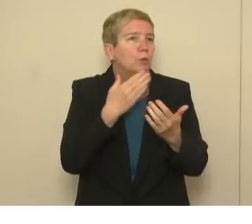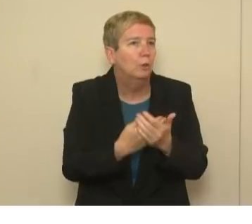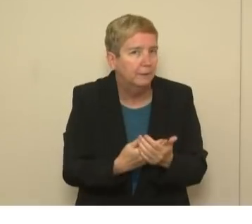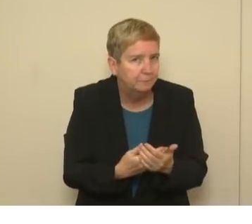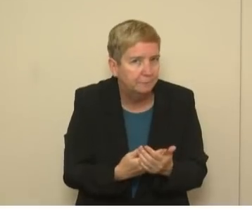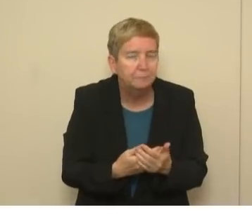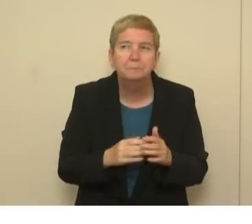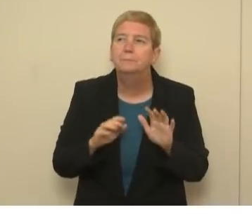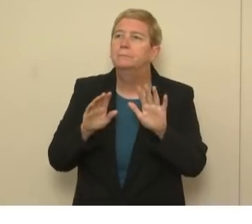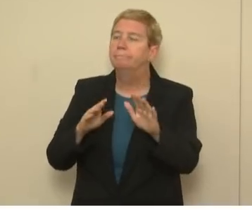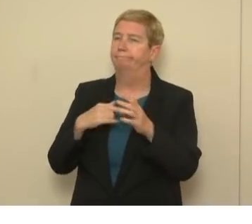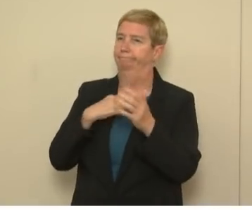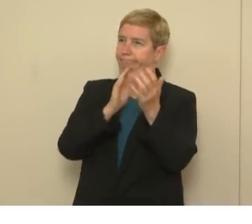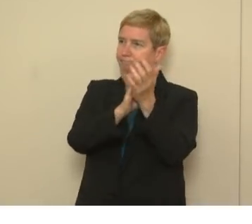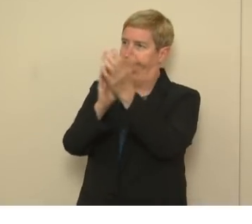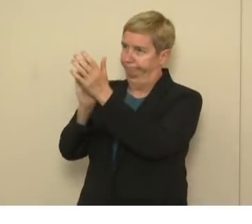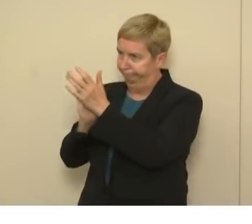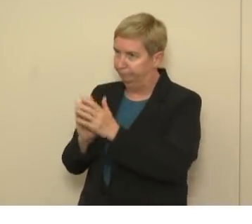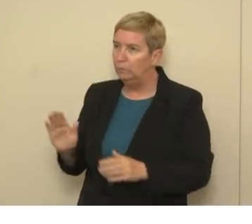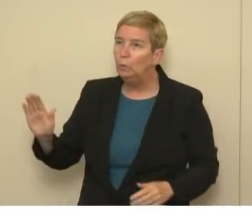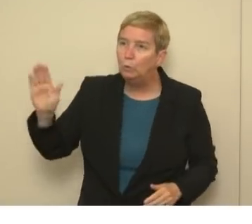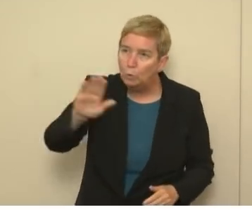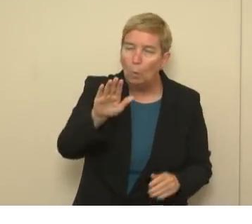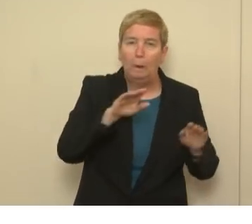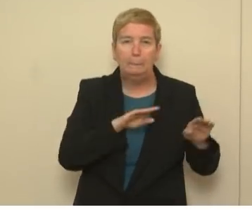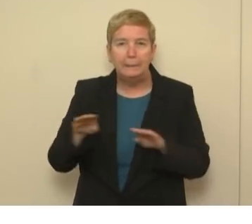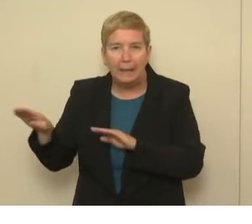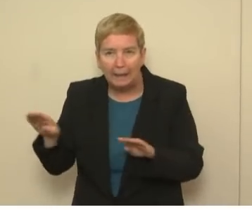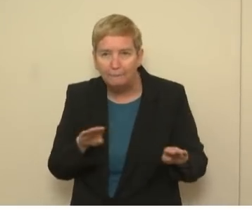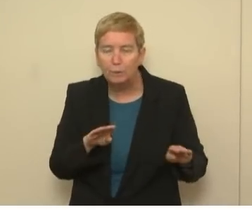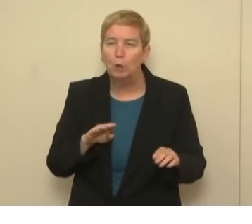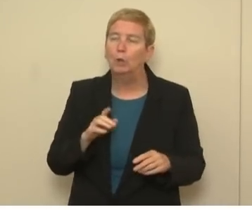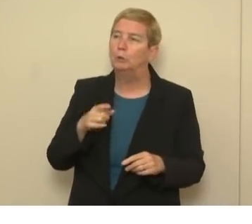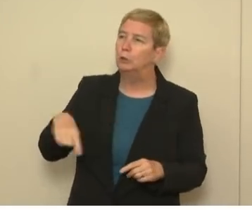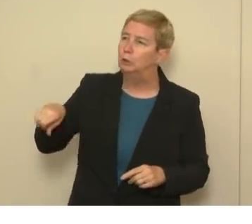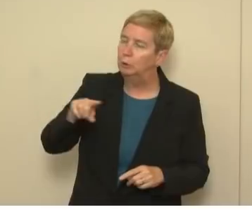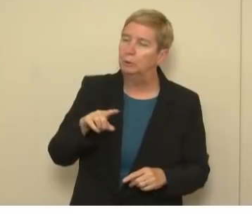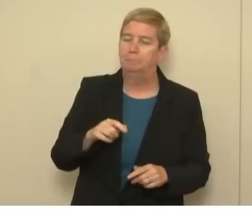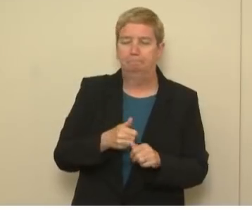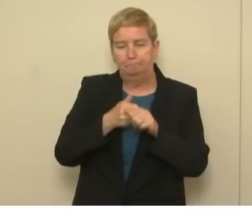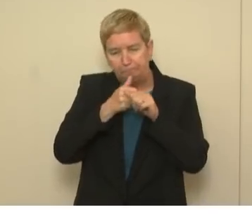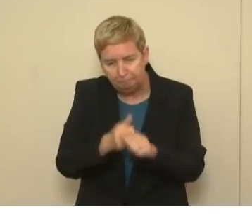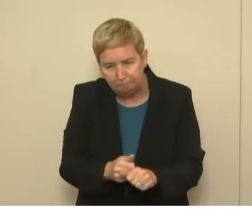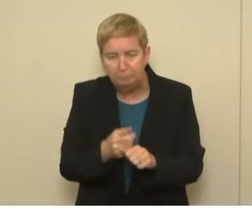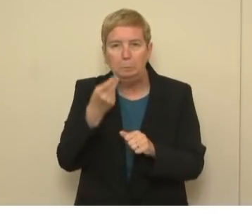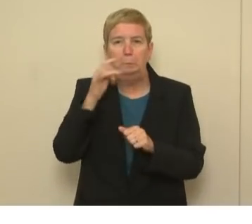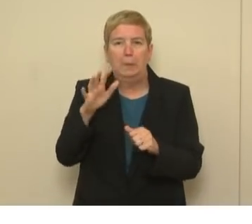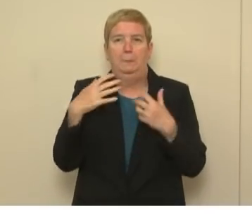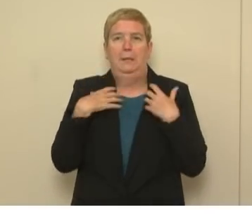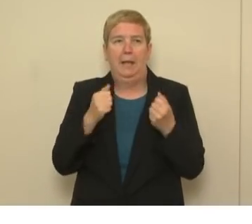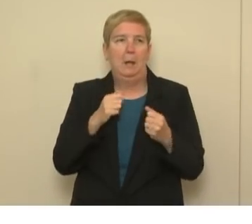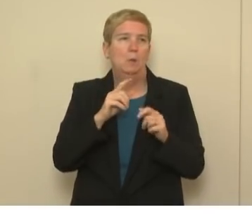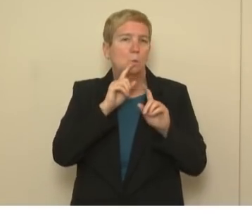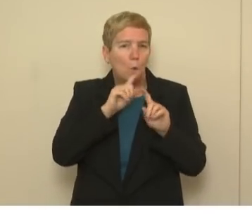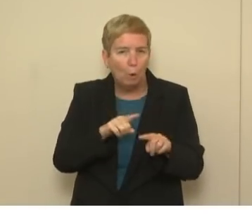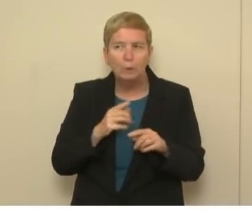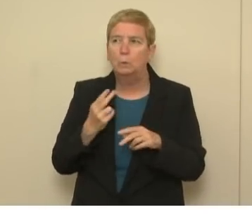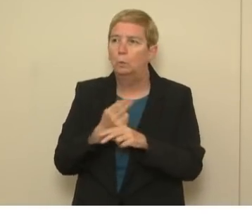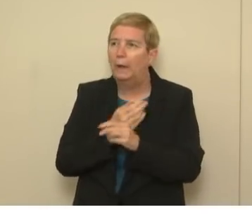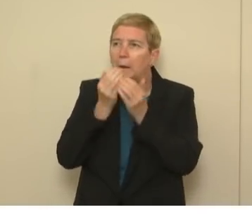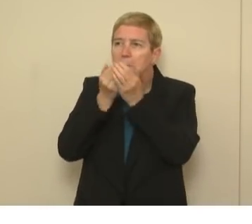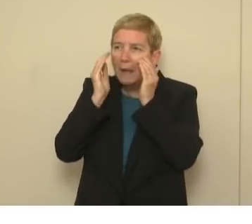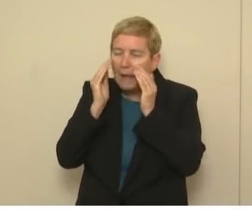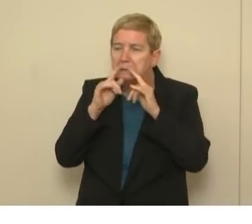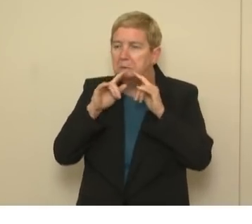the behavior of New Mexicans and your diligence in wearing masks and obeying public health orders. But we can't really